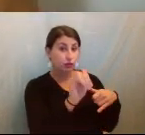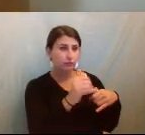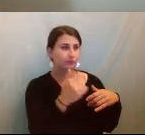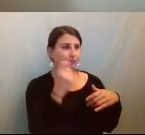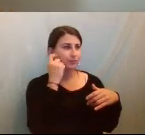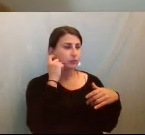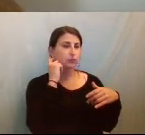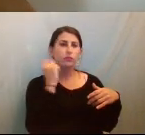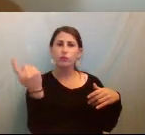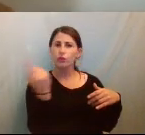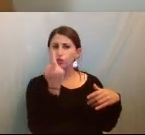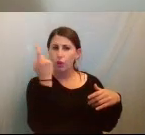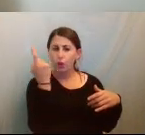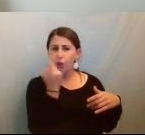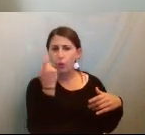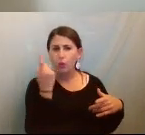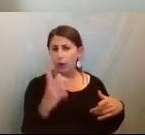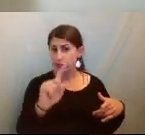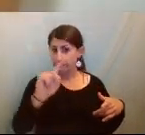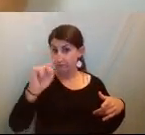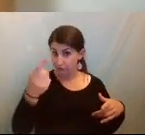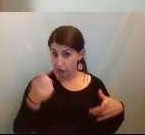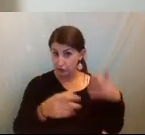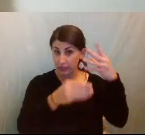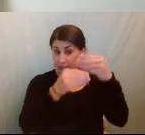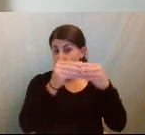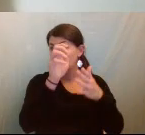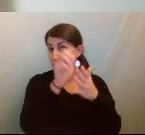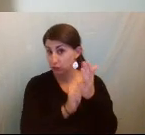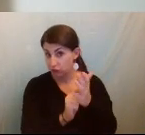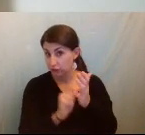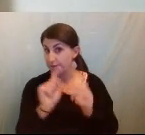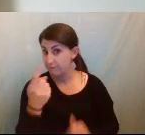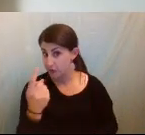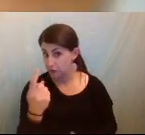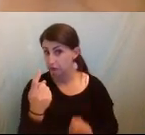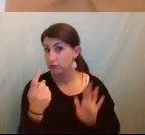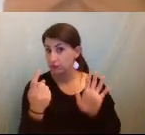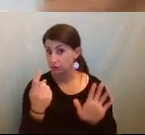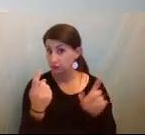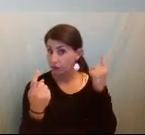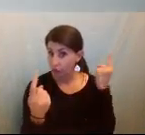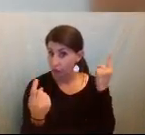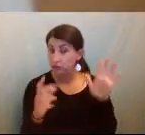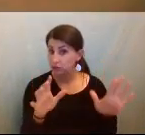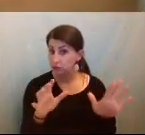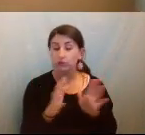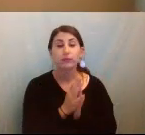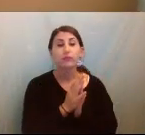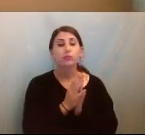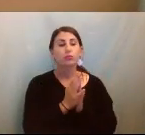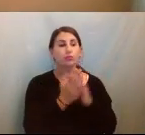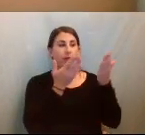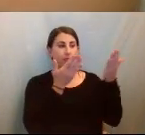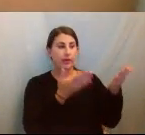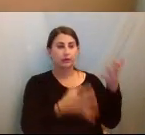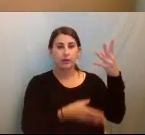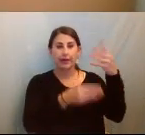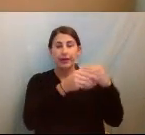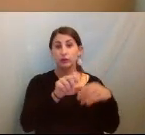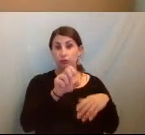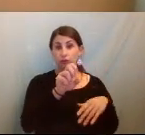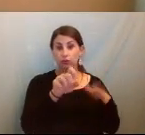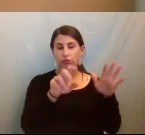So always get rid of what's being added or subtracted first. Okay, so here's what's